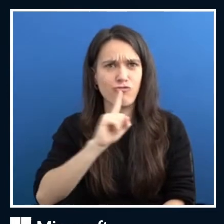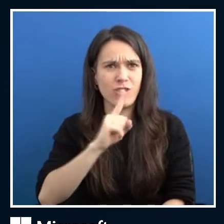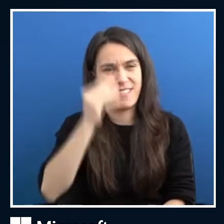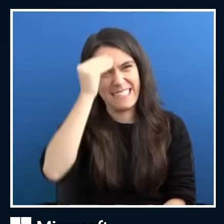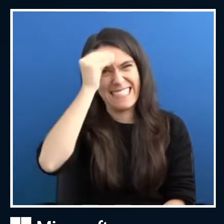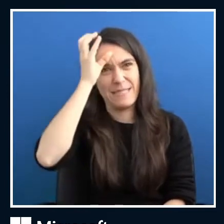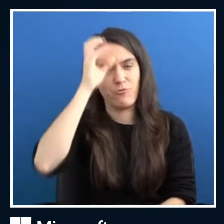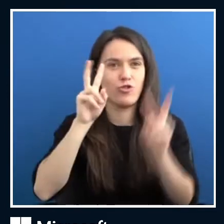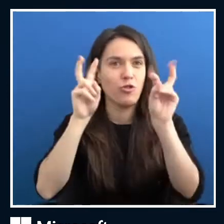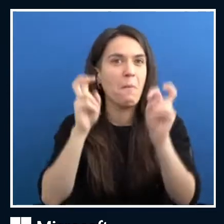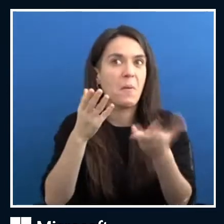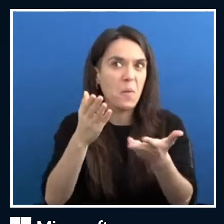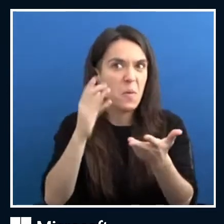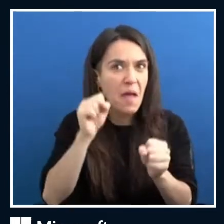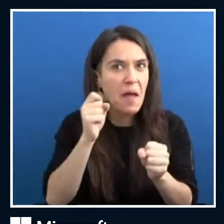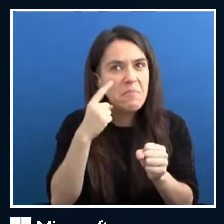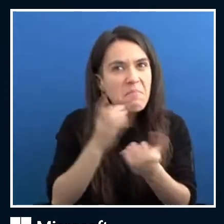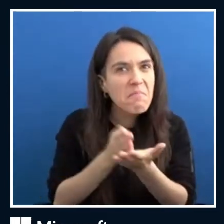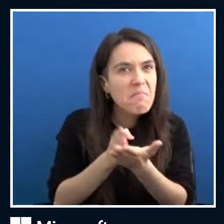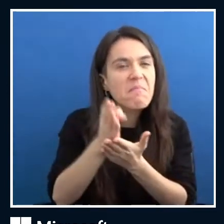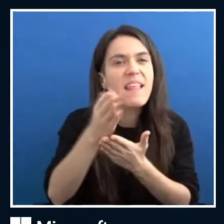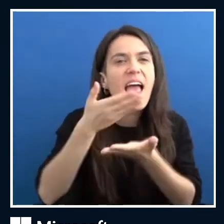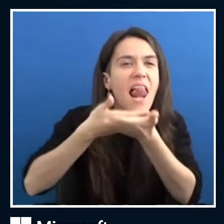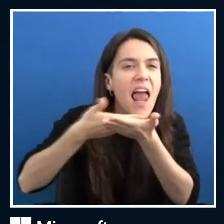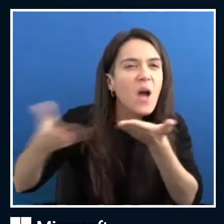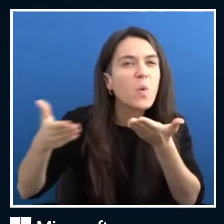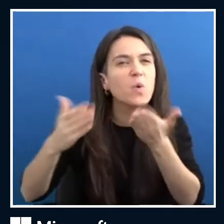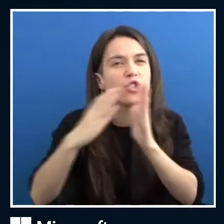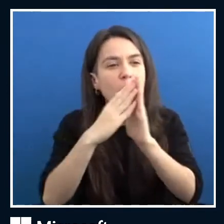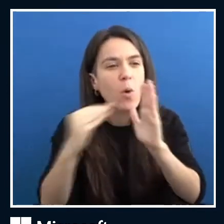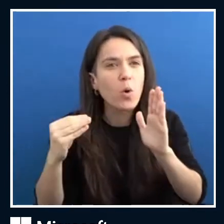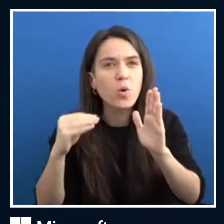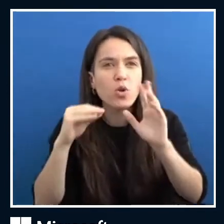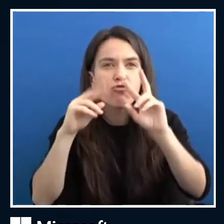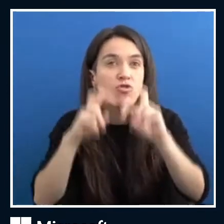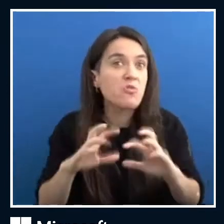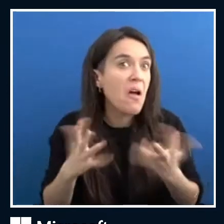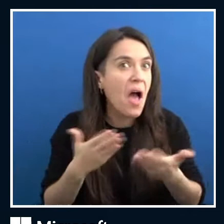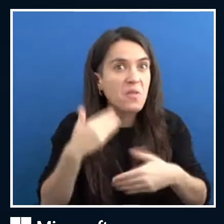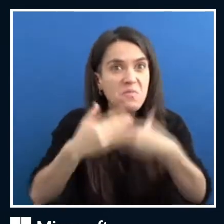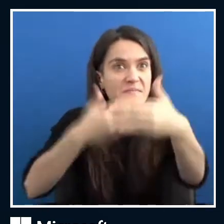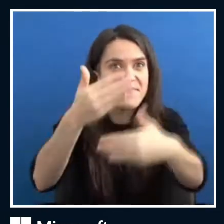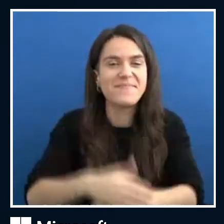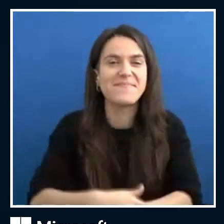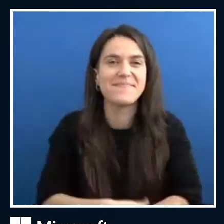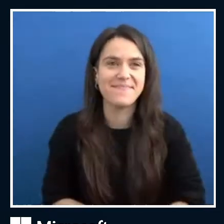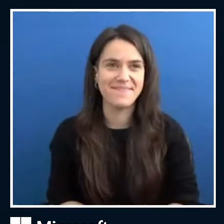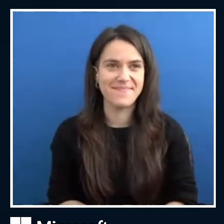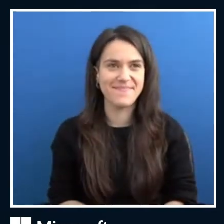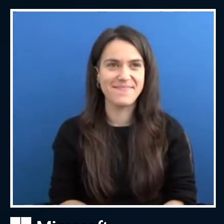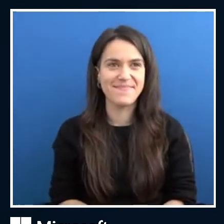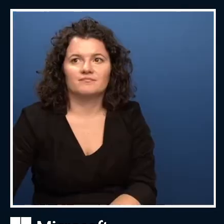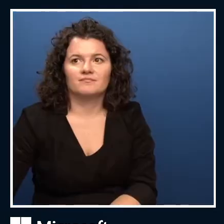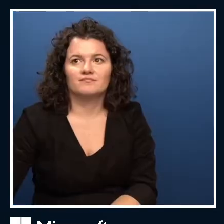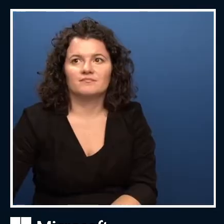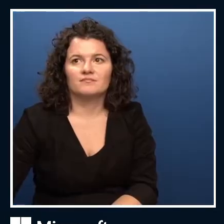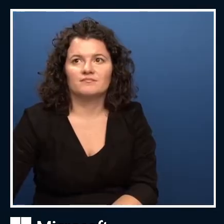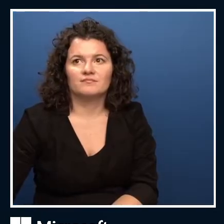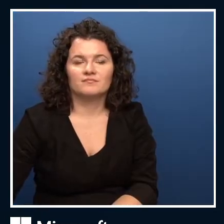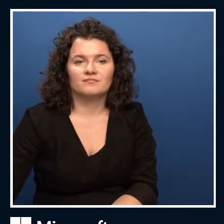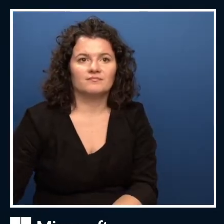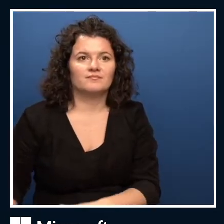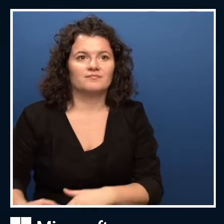language model research is taking? I think that right now, natural language processing is